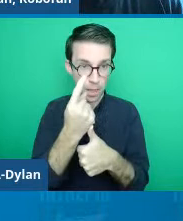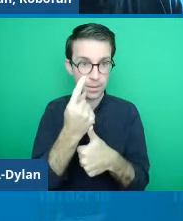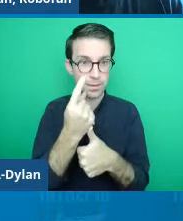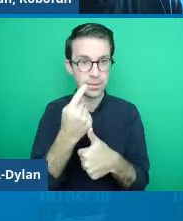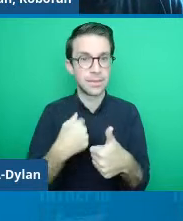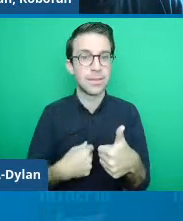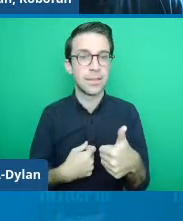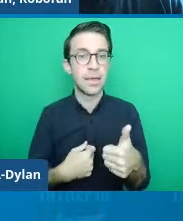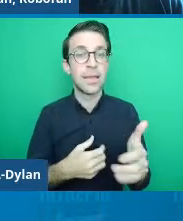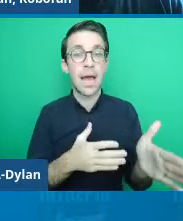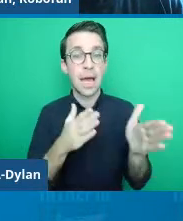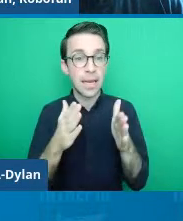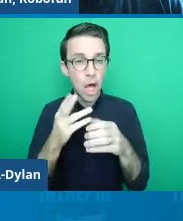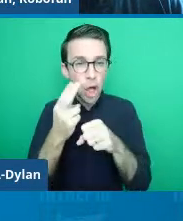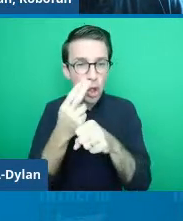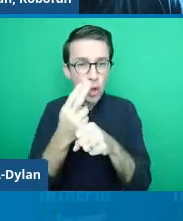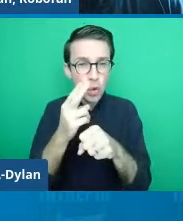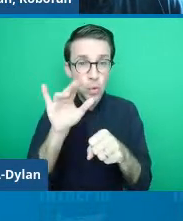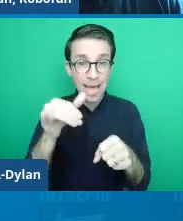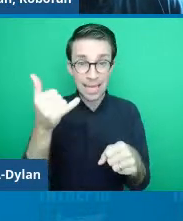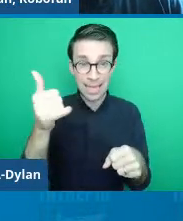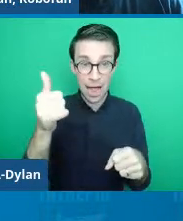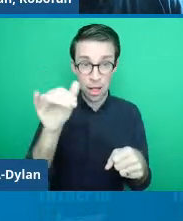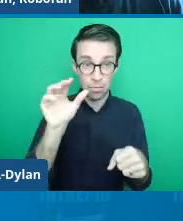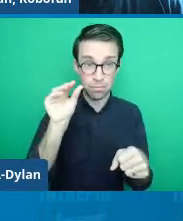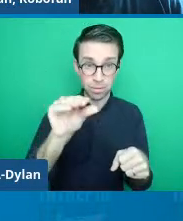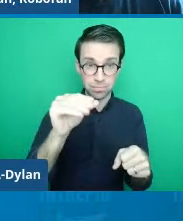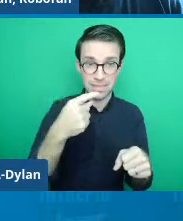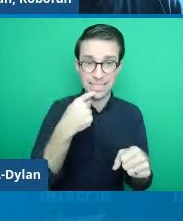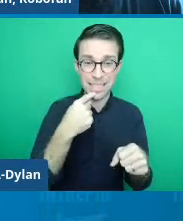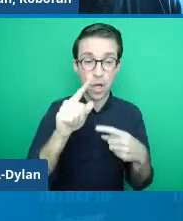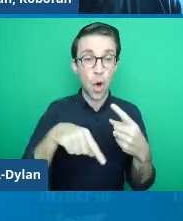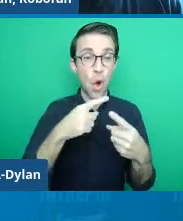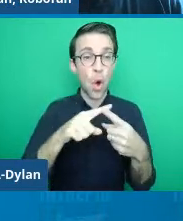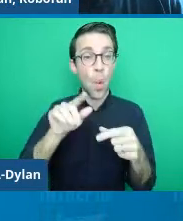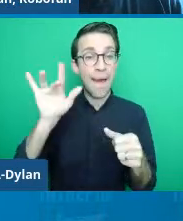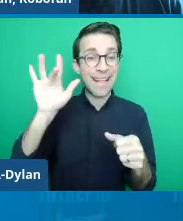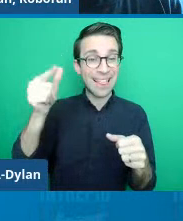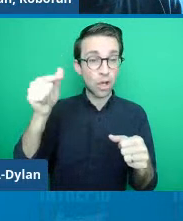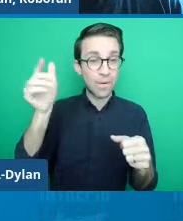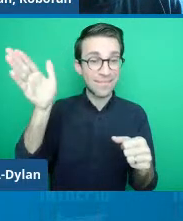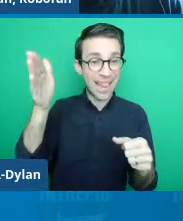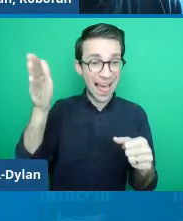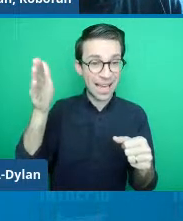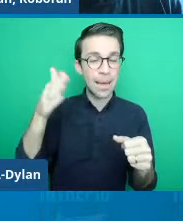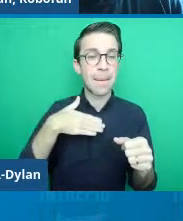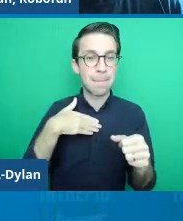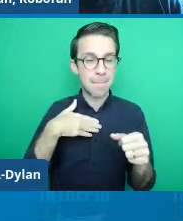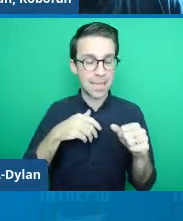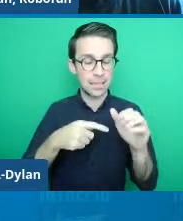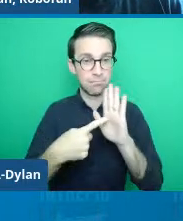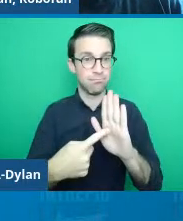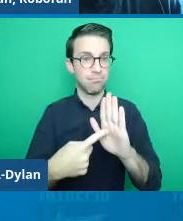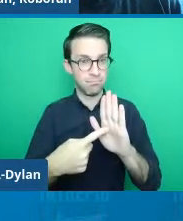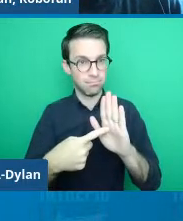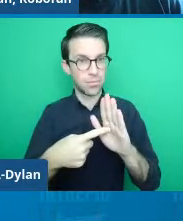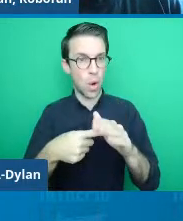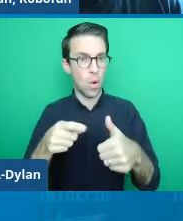I want to use this code that says when green flag is clicked, switch to backdrop 1, because I start my game by clicking the green flag over